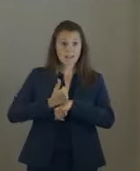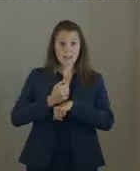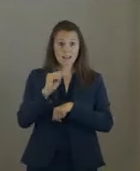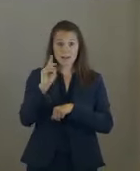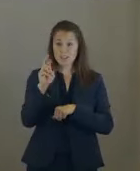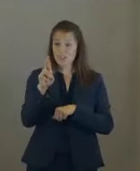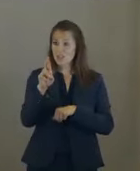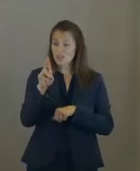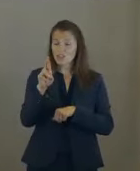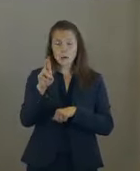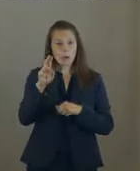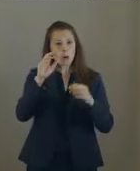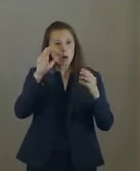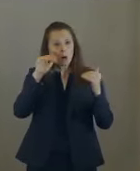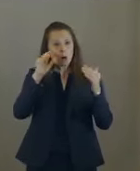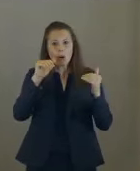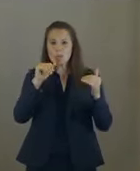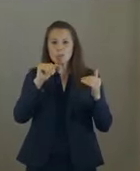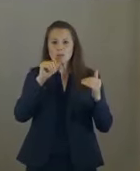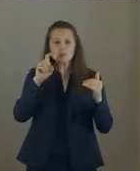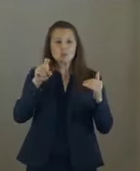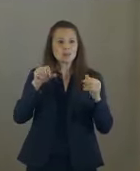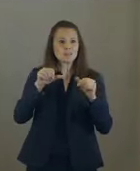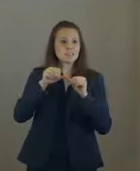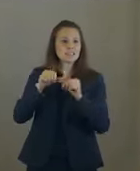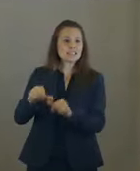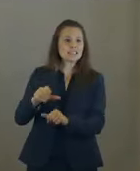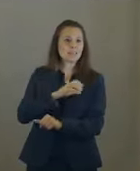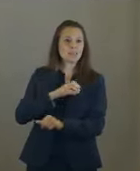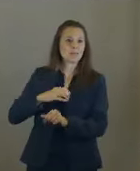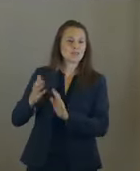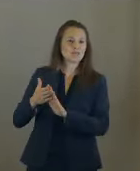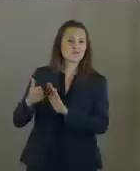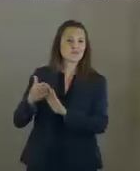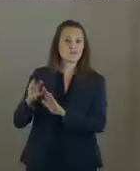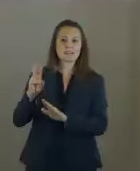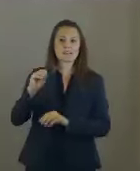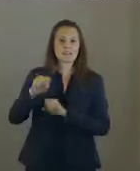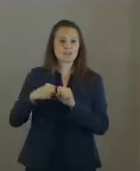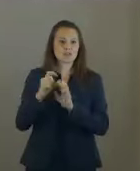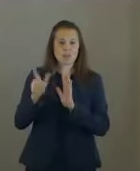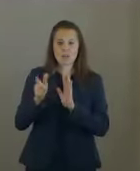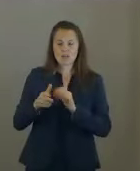would not be the need for such a commission 60 years from now.